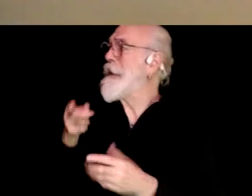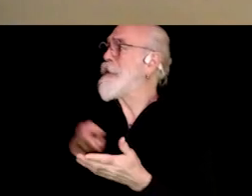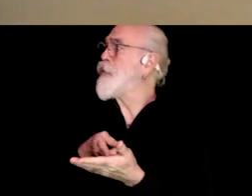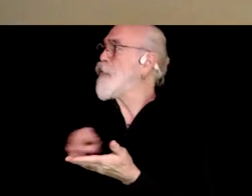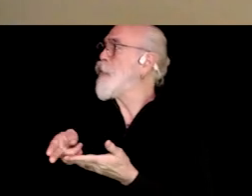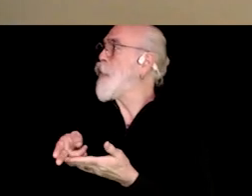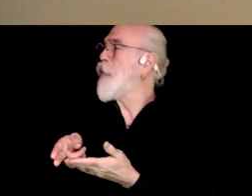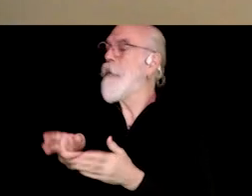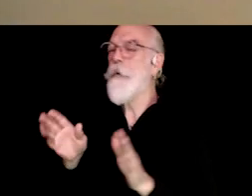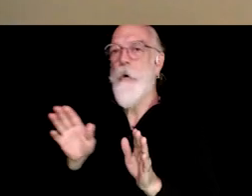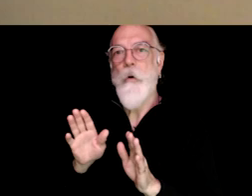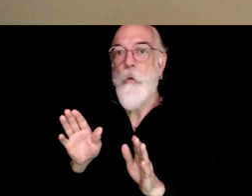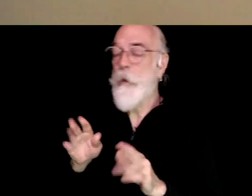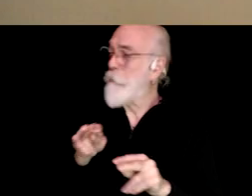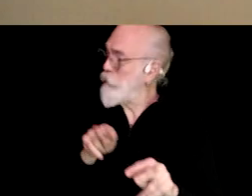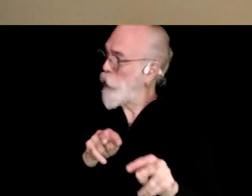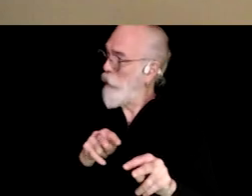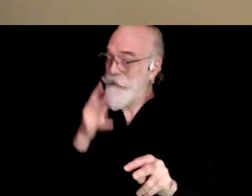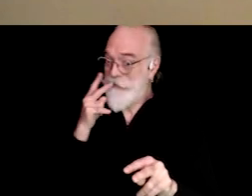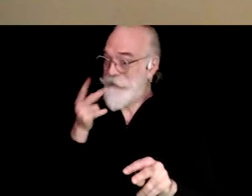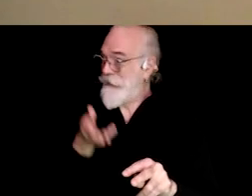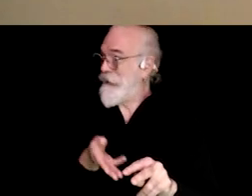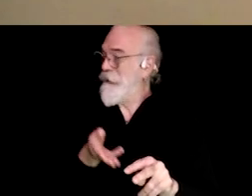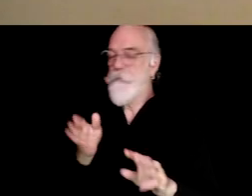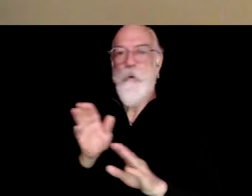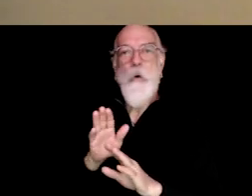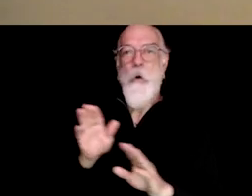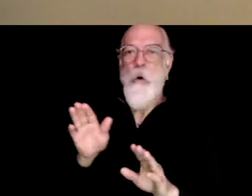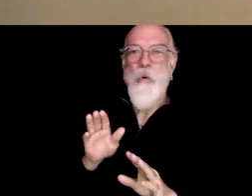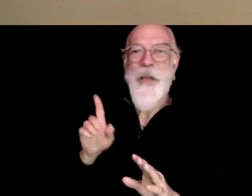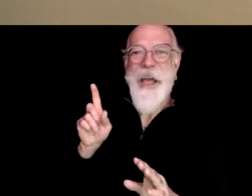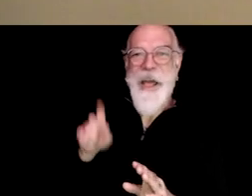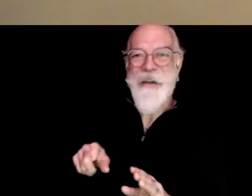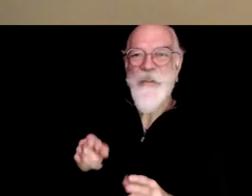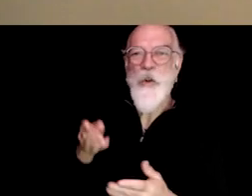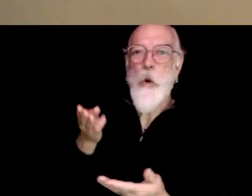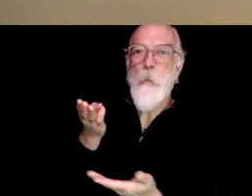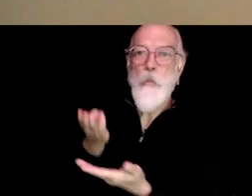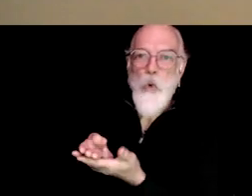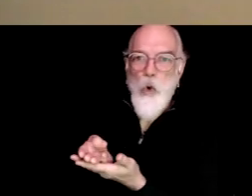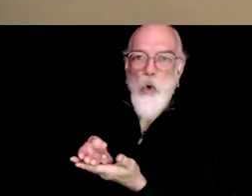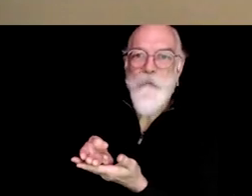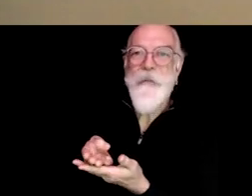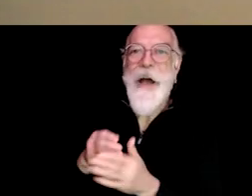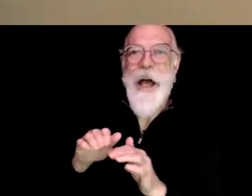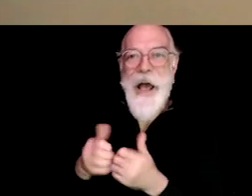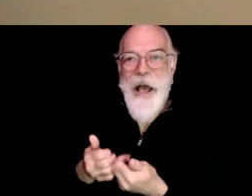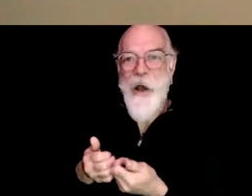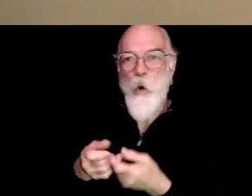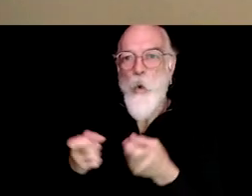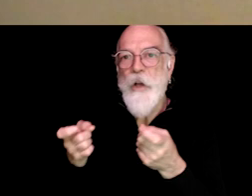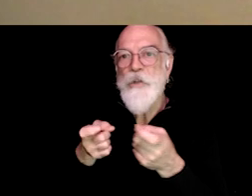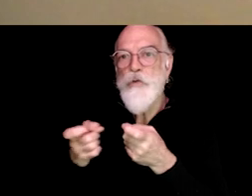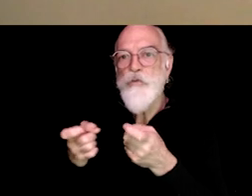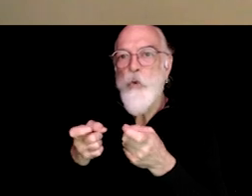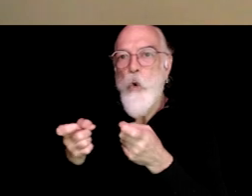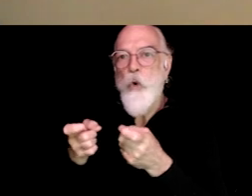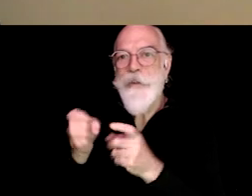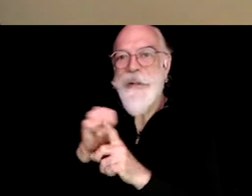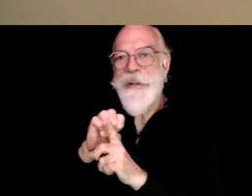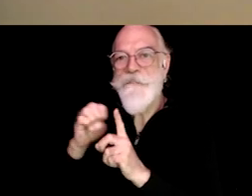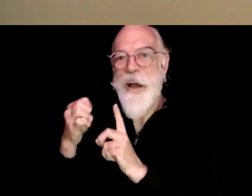it or observe it, but somehow in a controlled